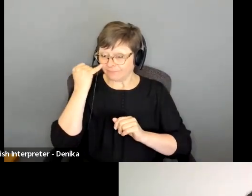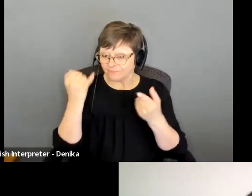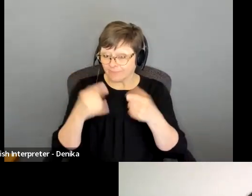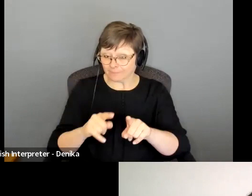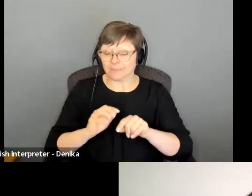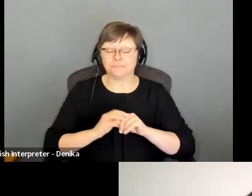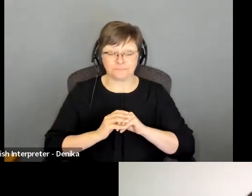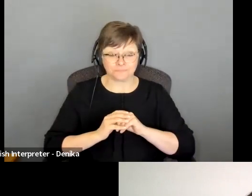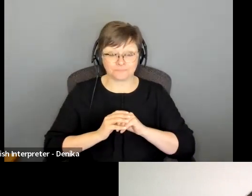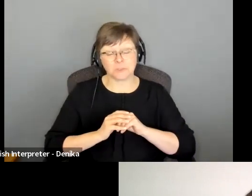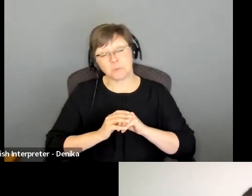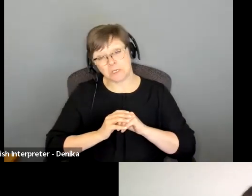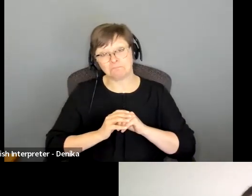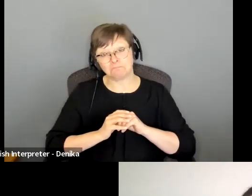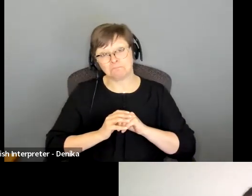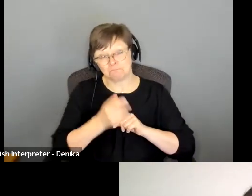yes.